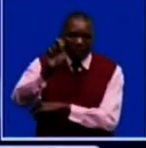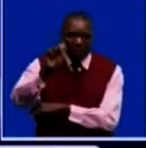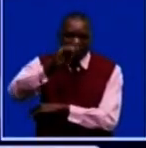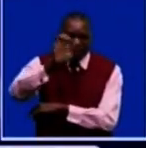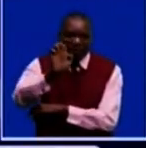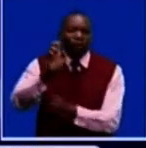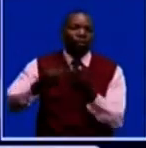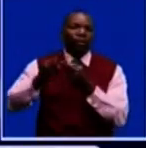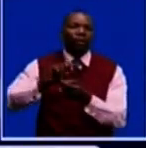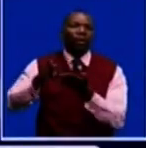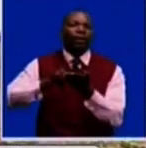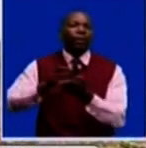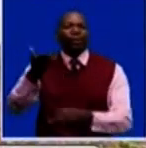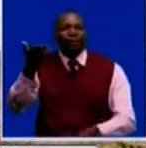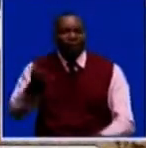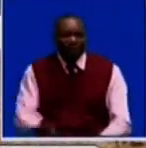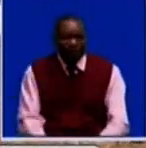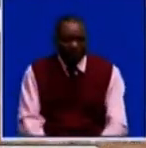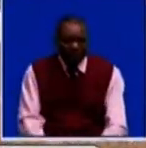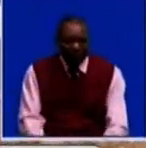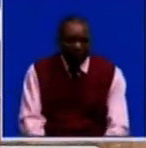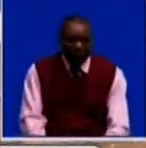now sent us this report.